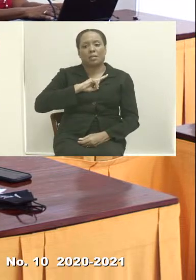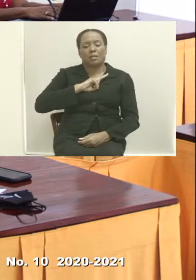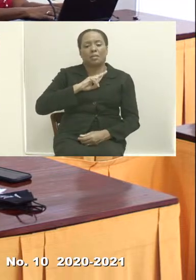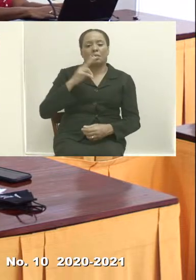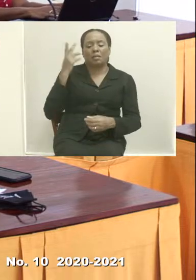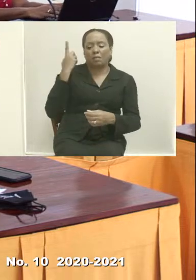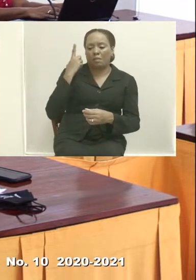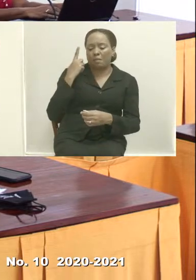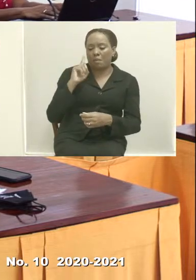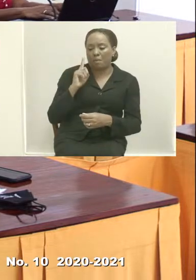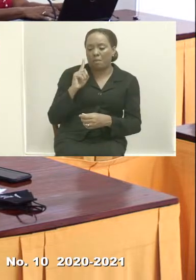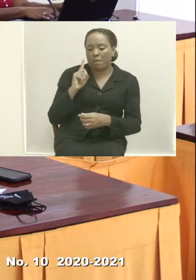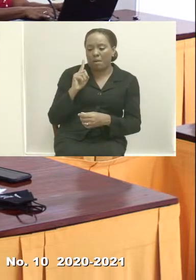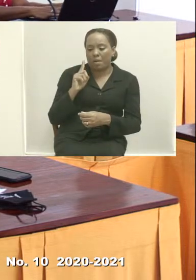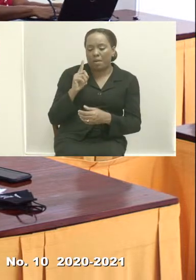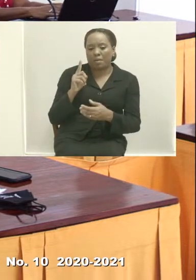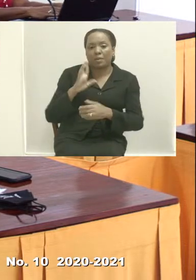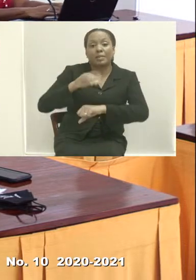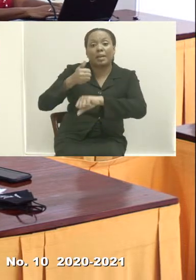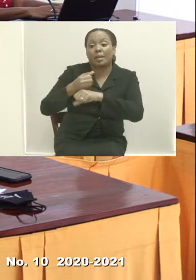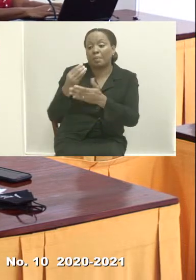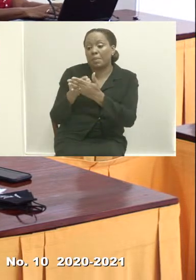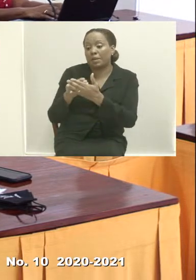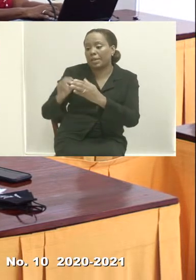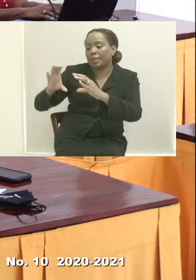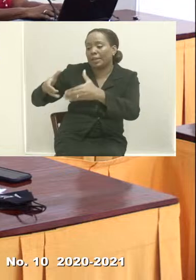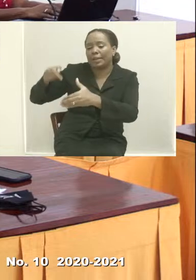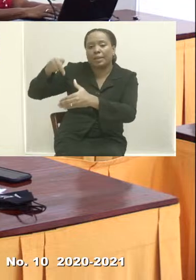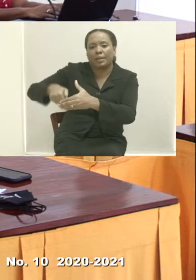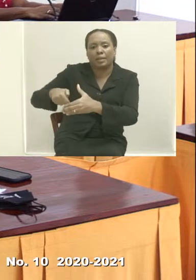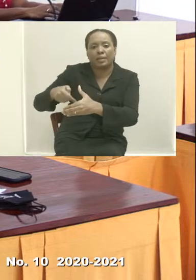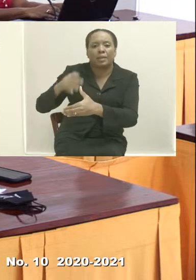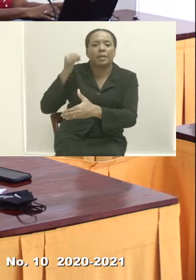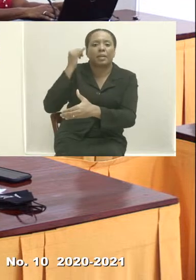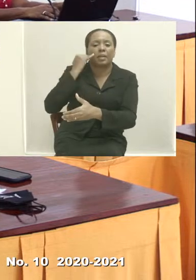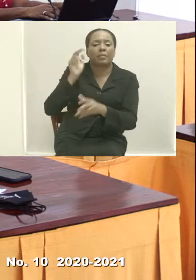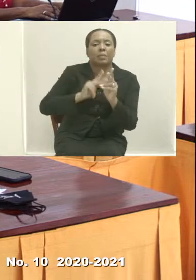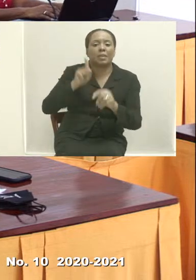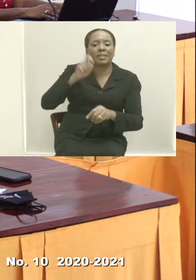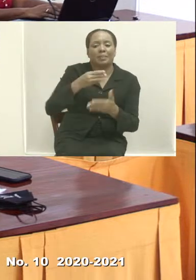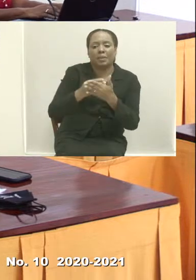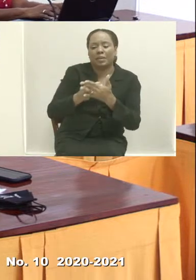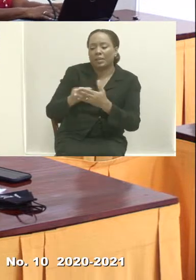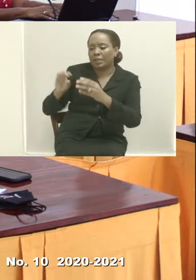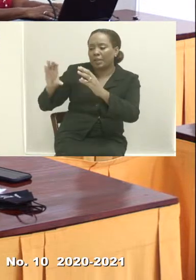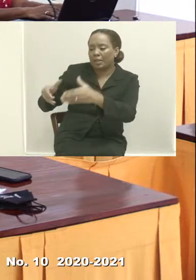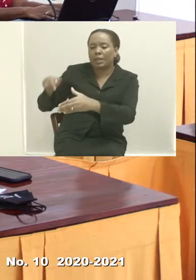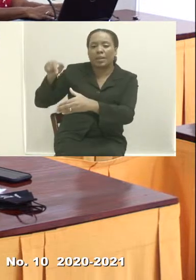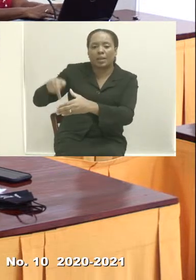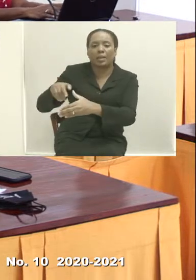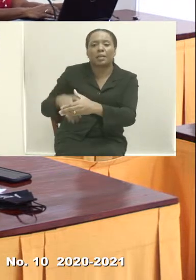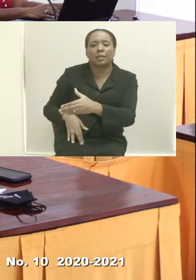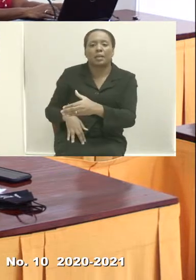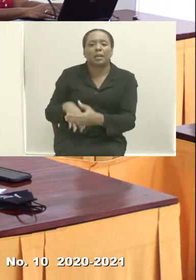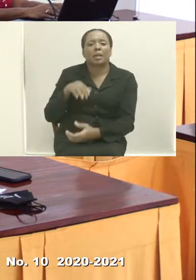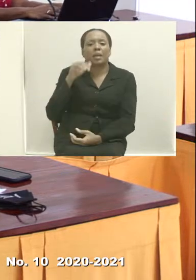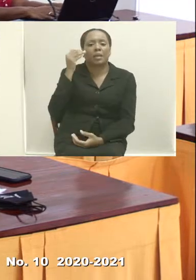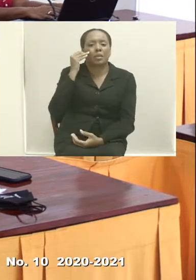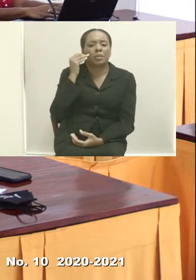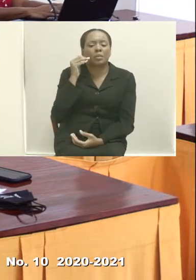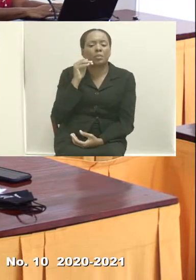which the trust loans and fund access will do, and equally the type of funding that your house has just approved over the last 3